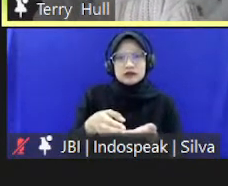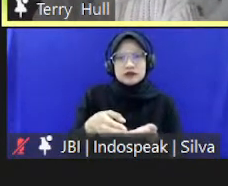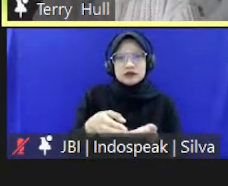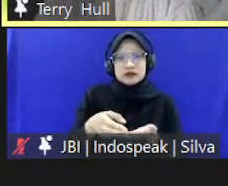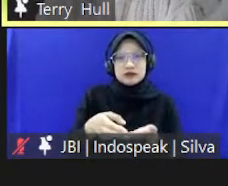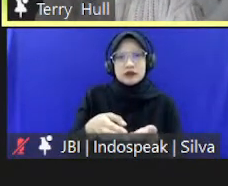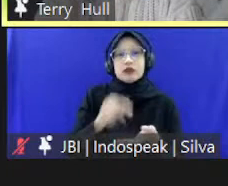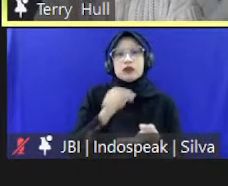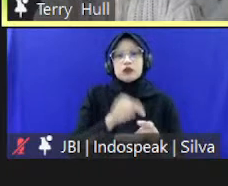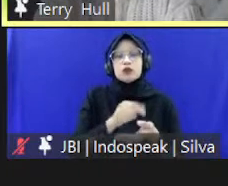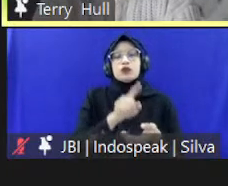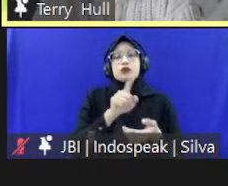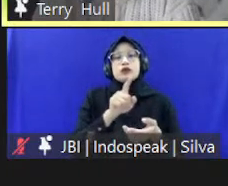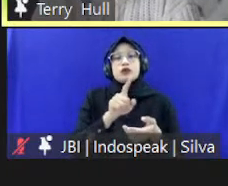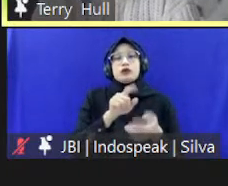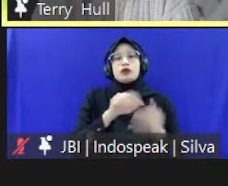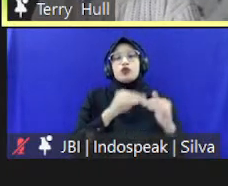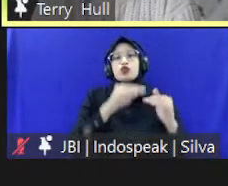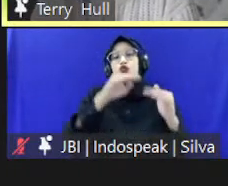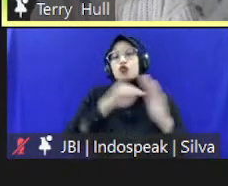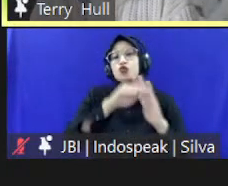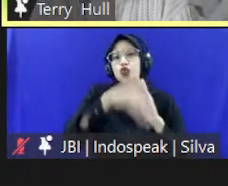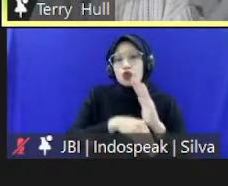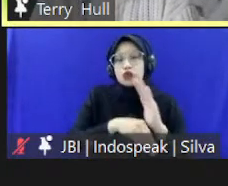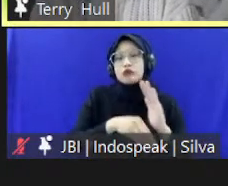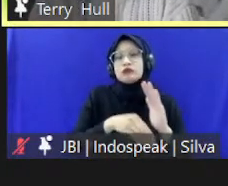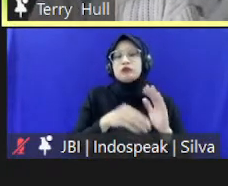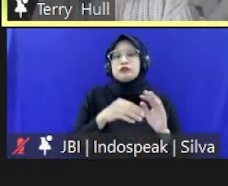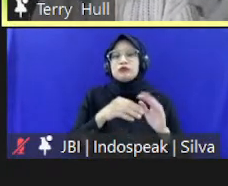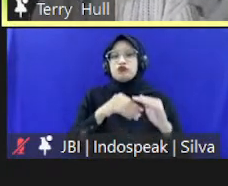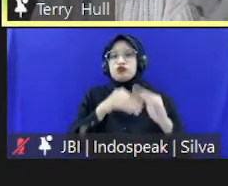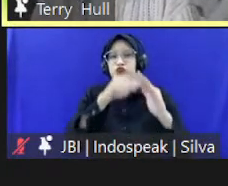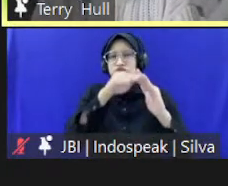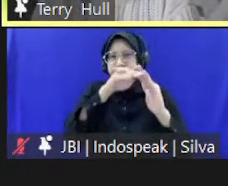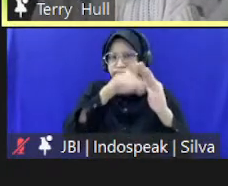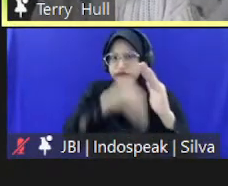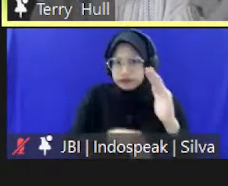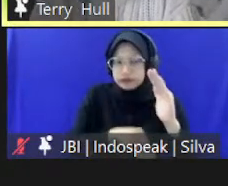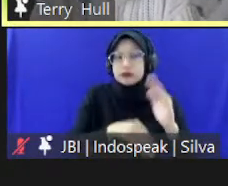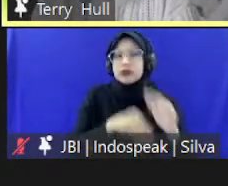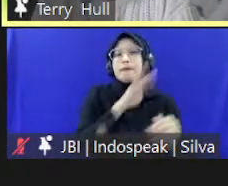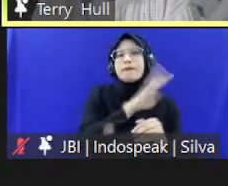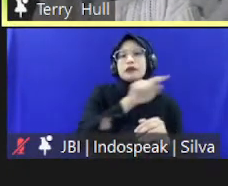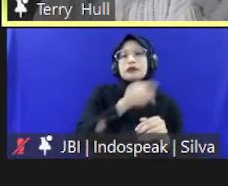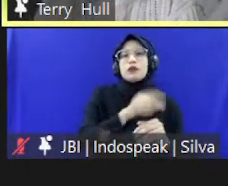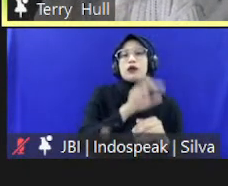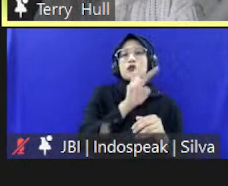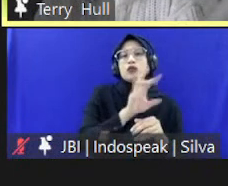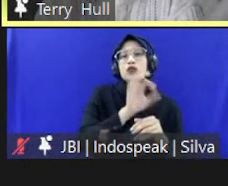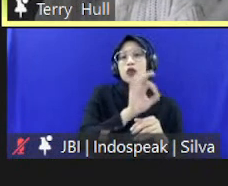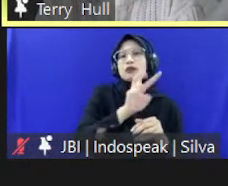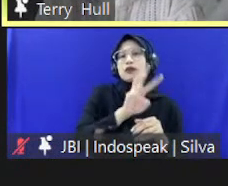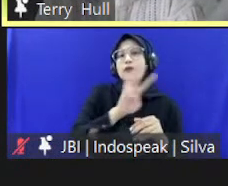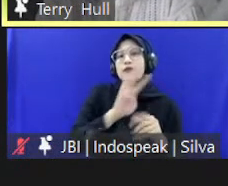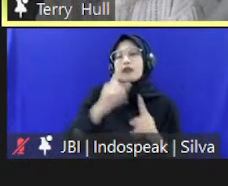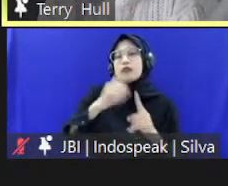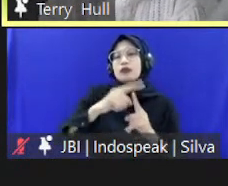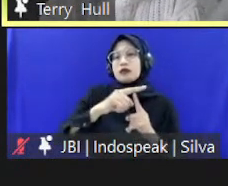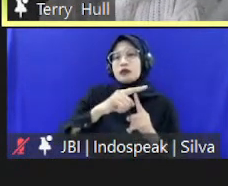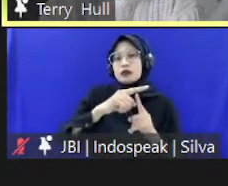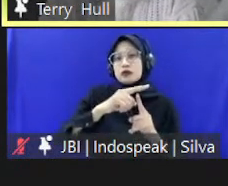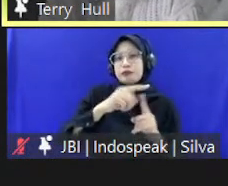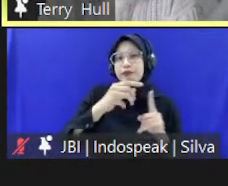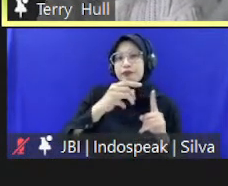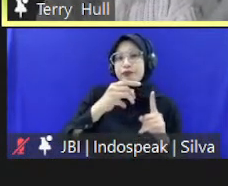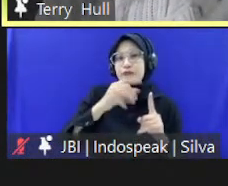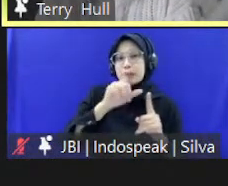capita. That is a huge cut in the middle of a data collection. The